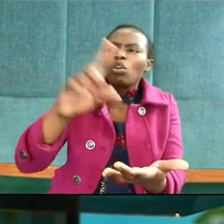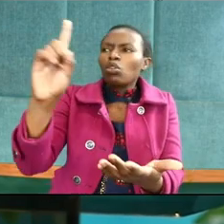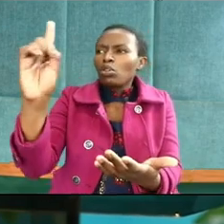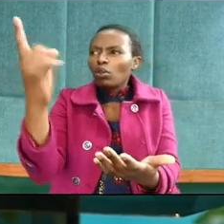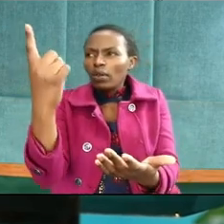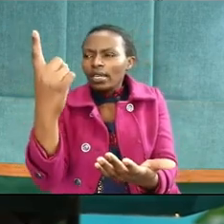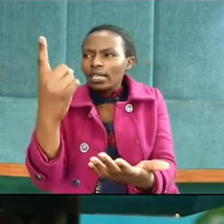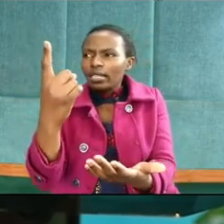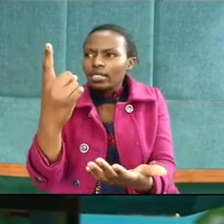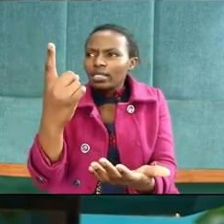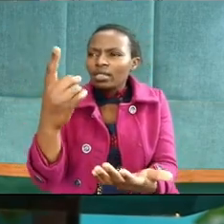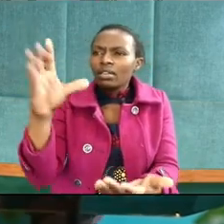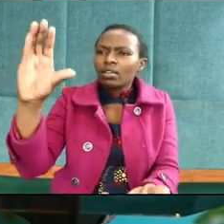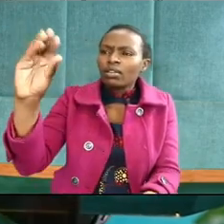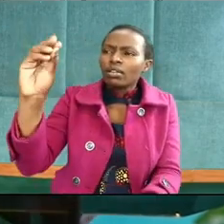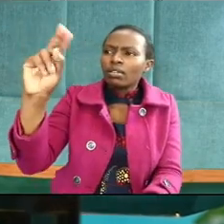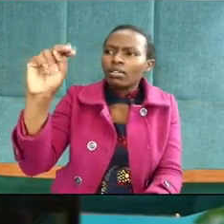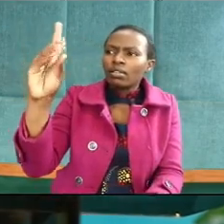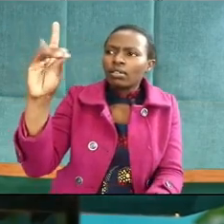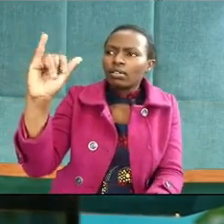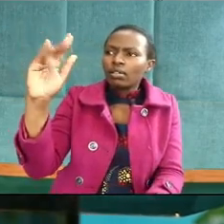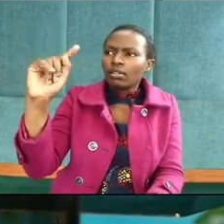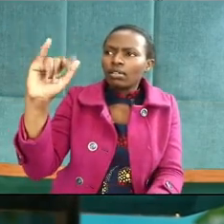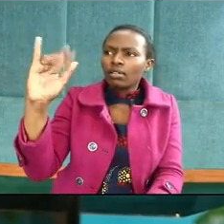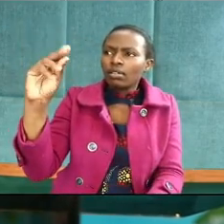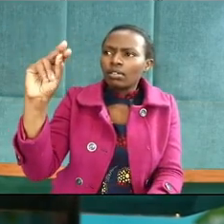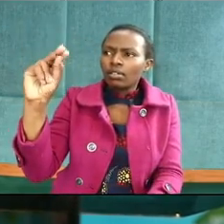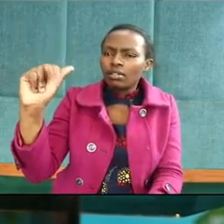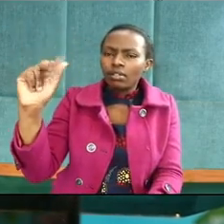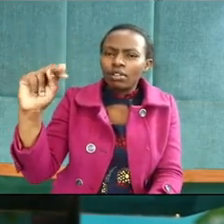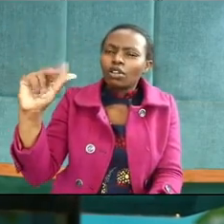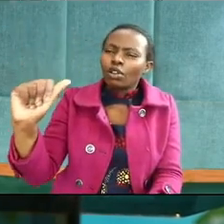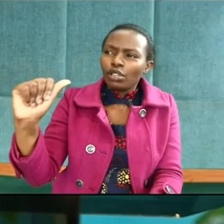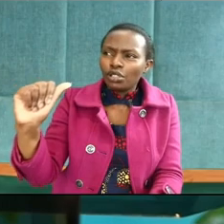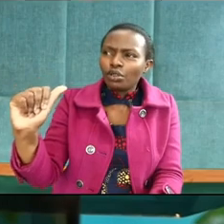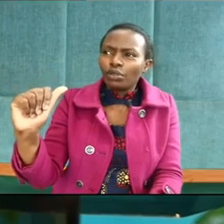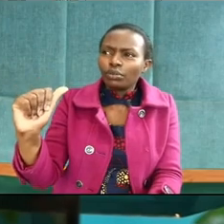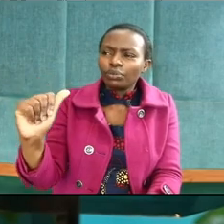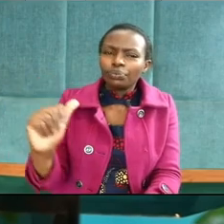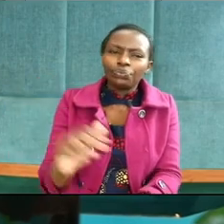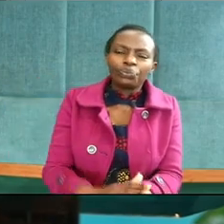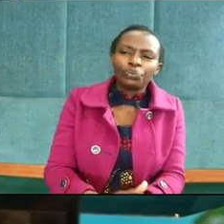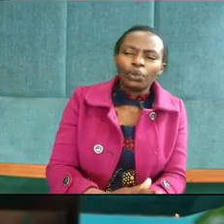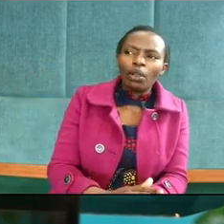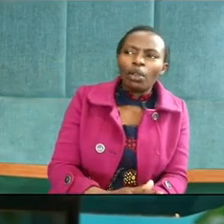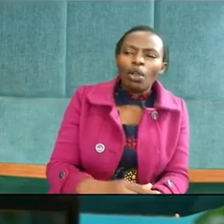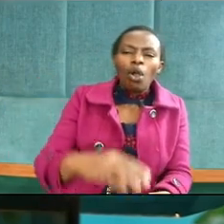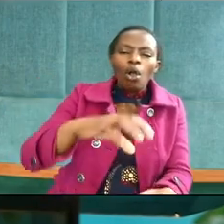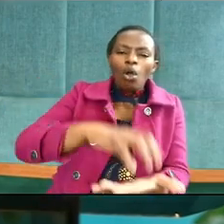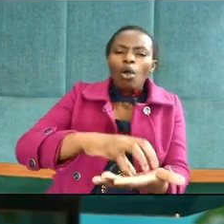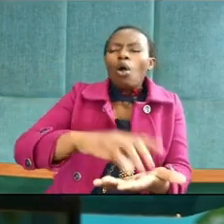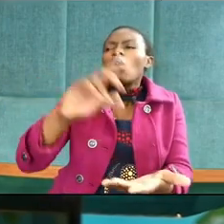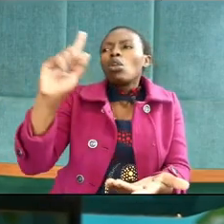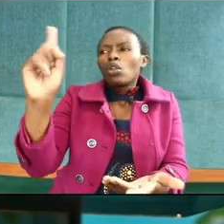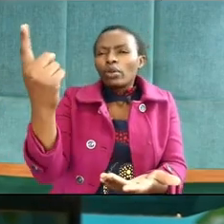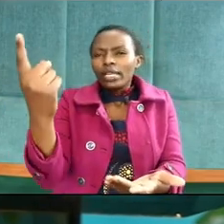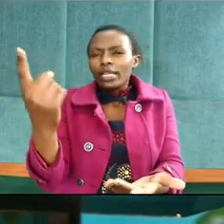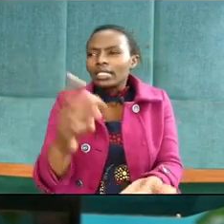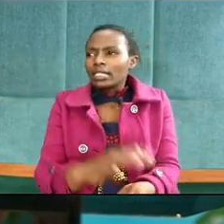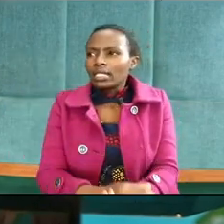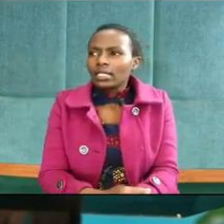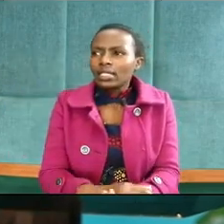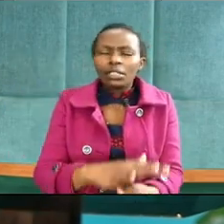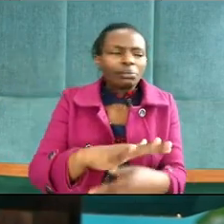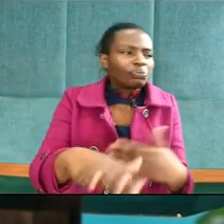define this as one that has various factors which are associated with situational loneliness.